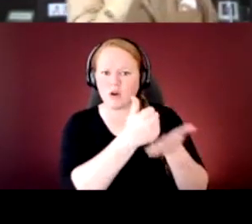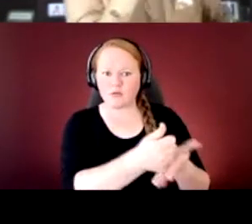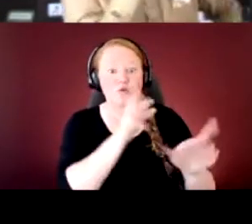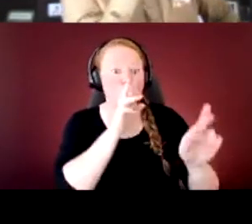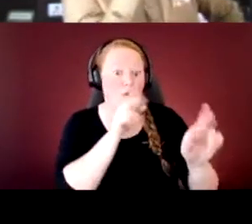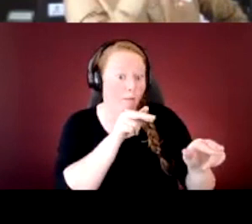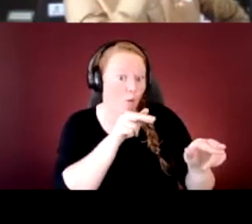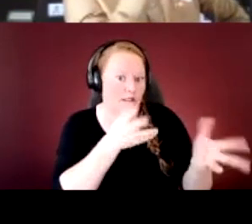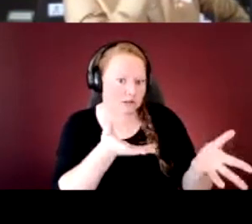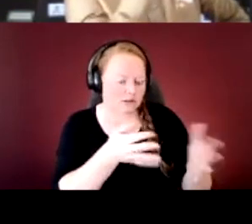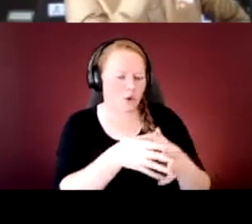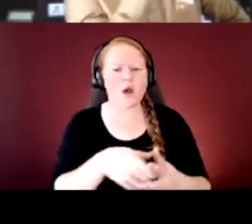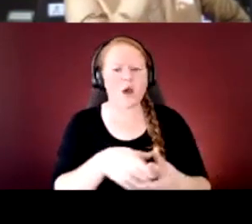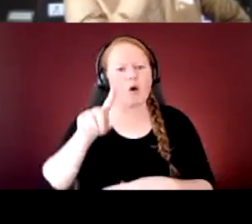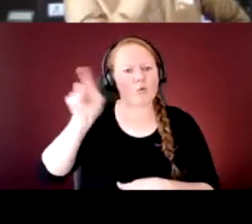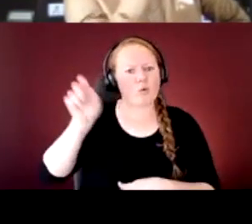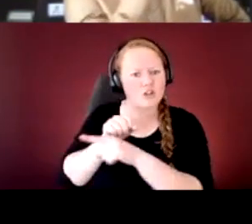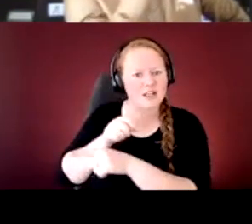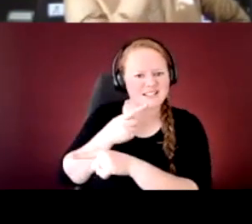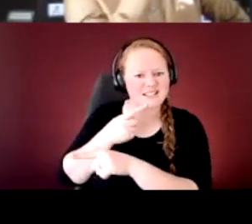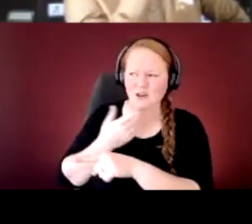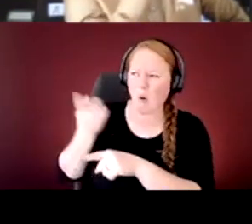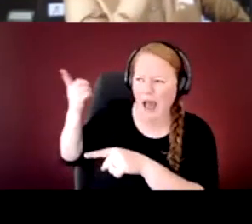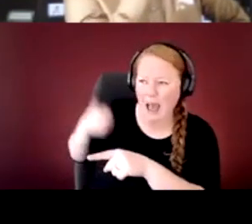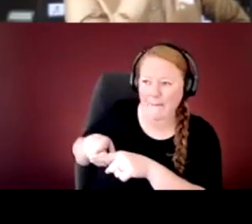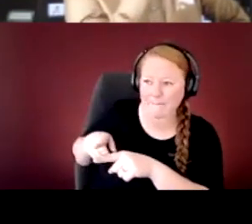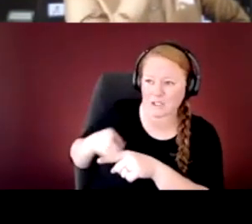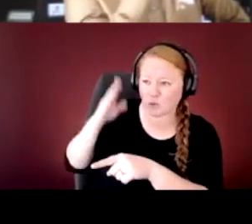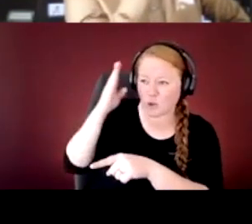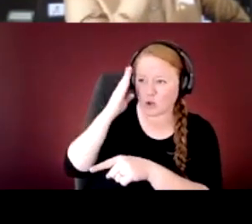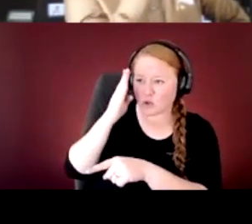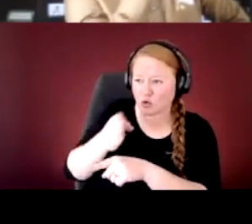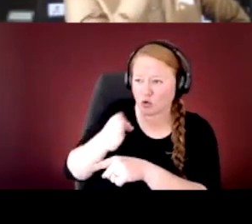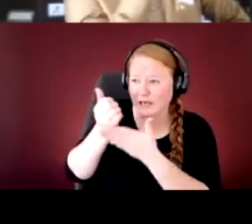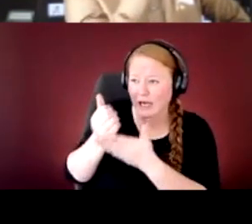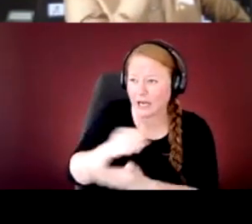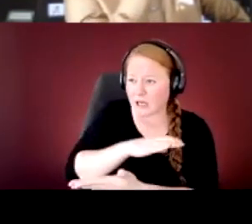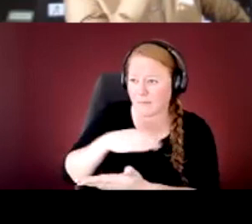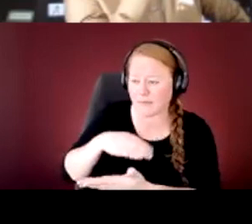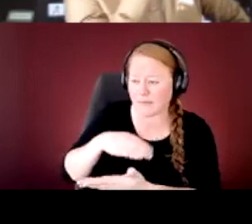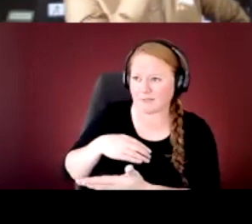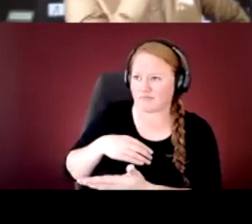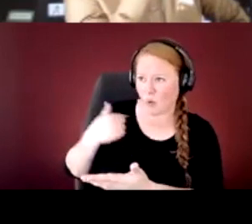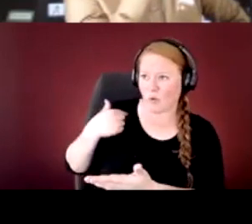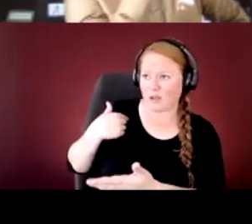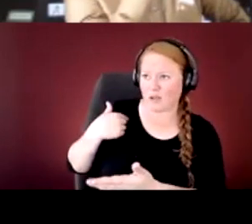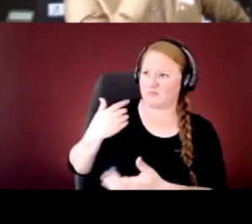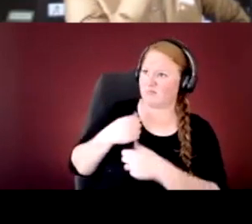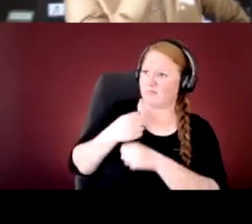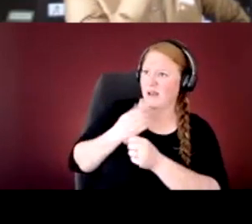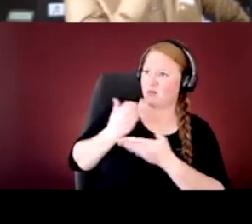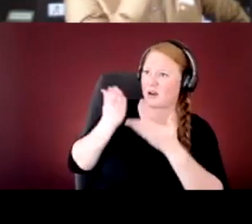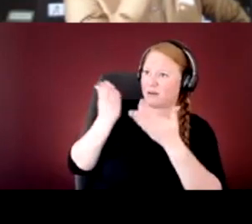the question here is, what happens with the direct aid committee since we've made the recommendations? Does it transition